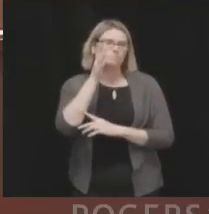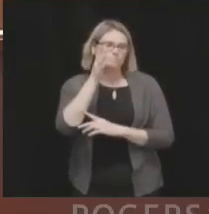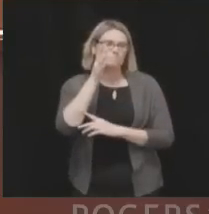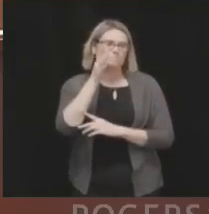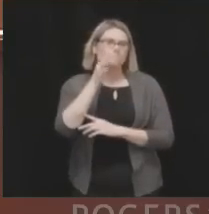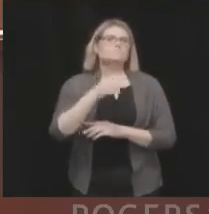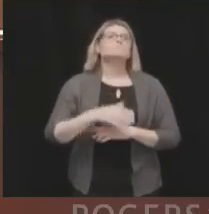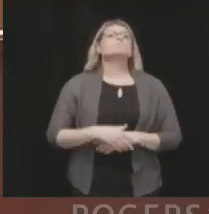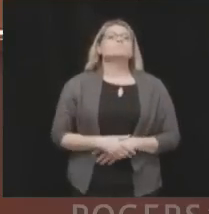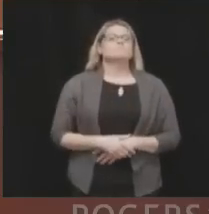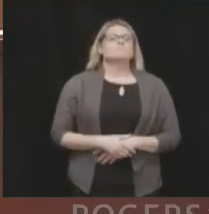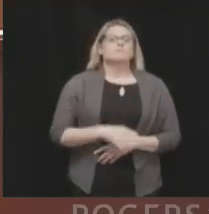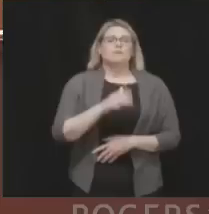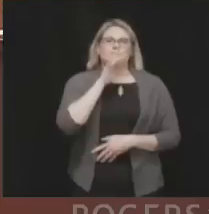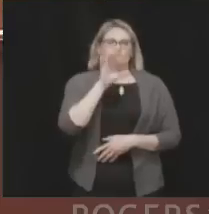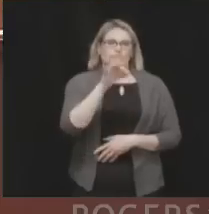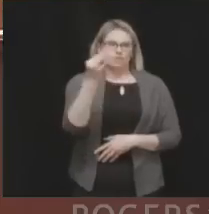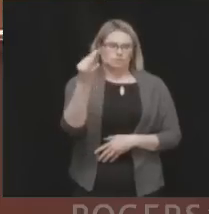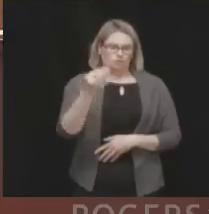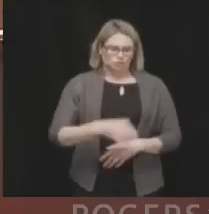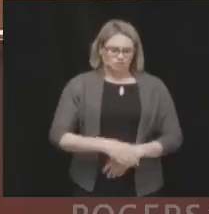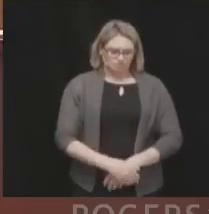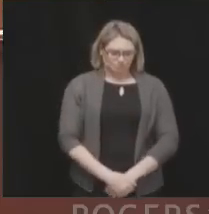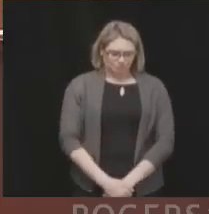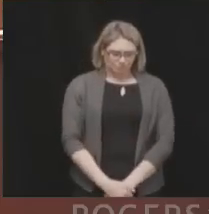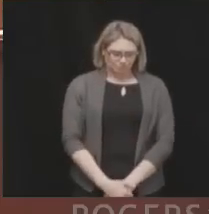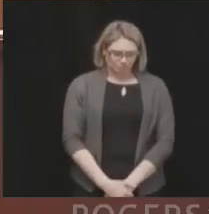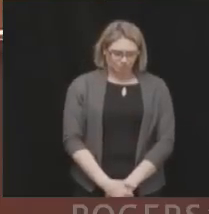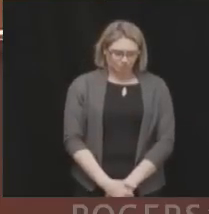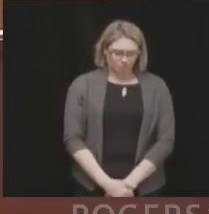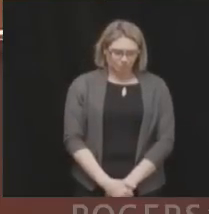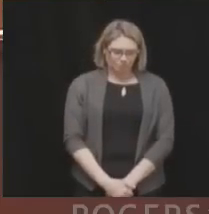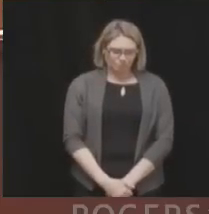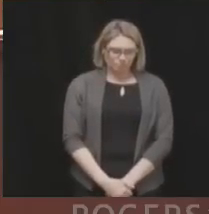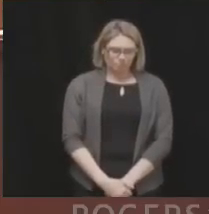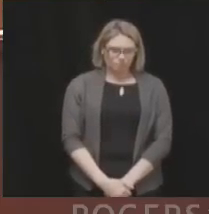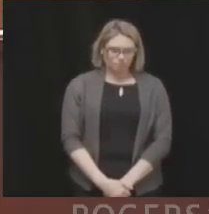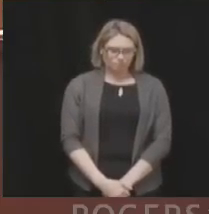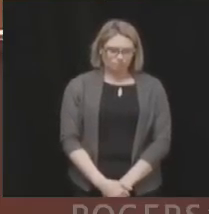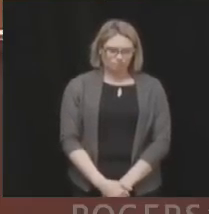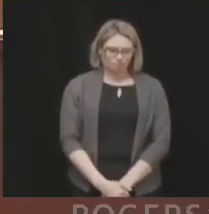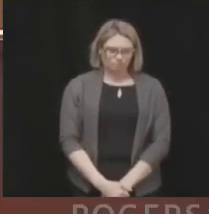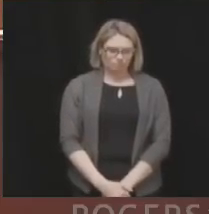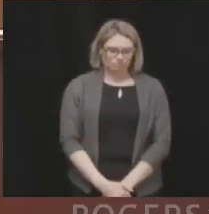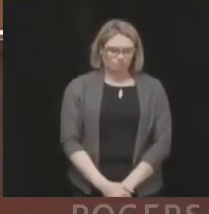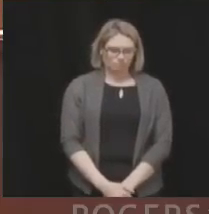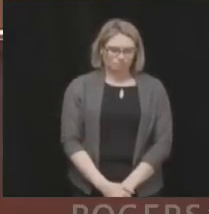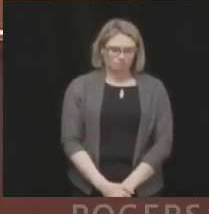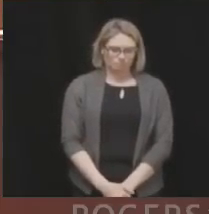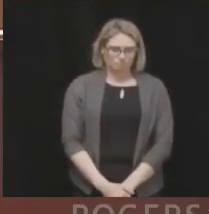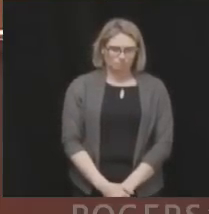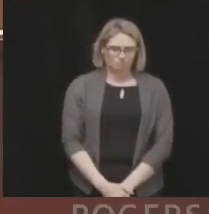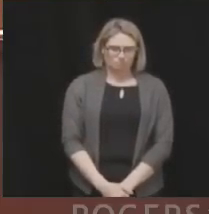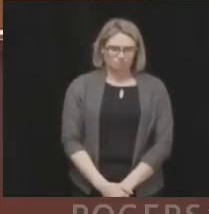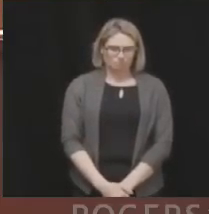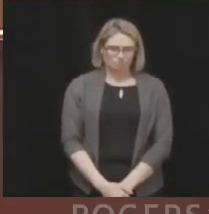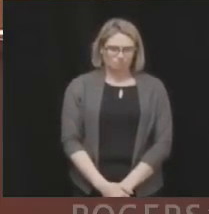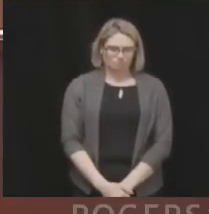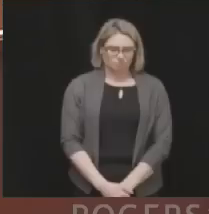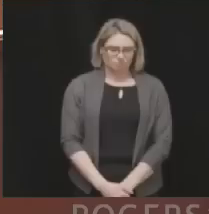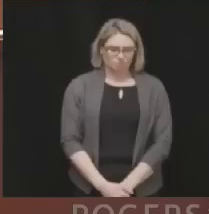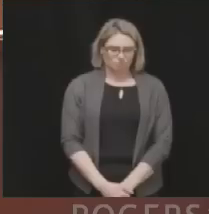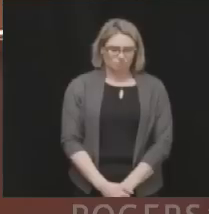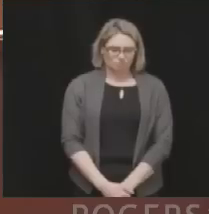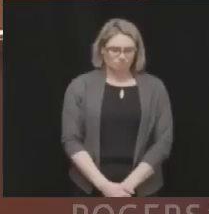approche et faire la transition d'une étape à l'autre seulement lorsque nous sommes prêts. The phases